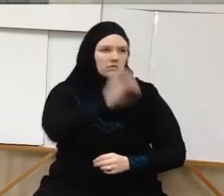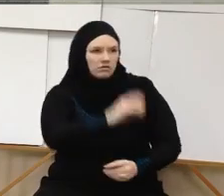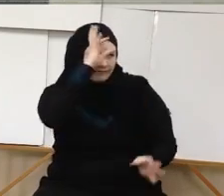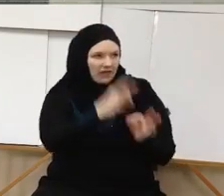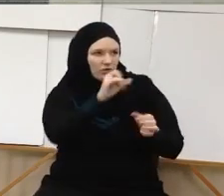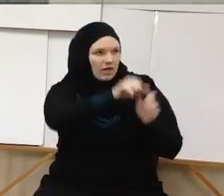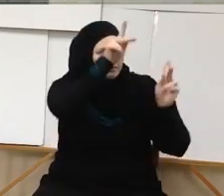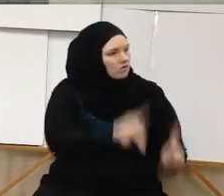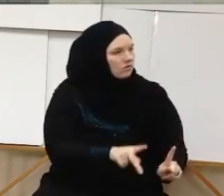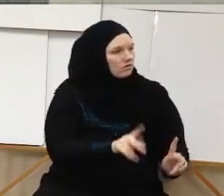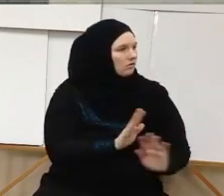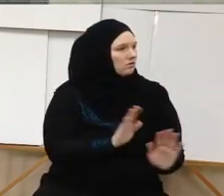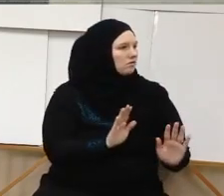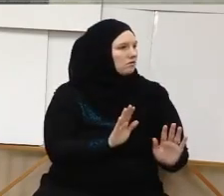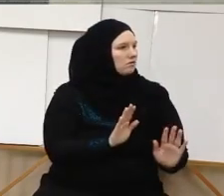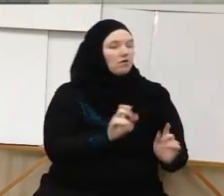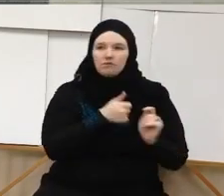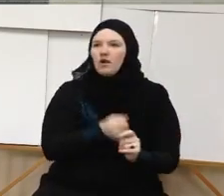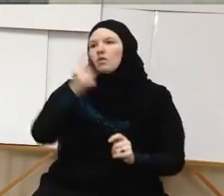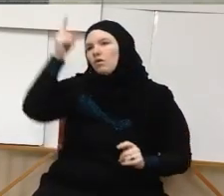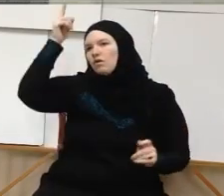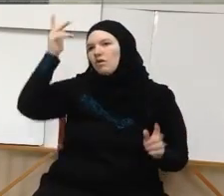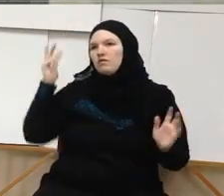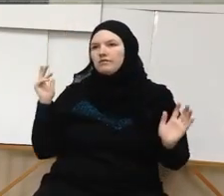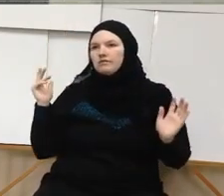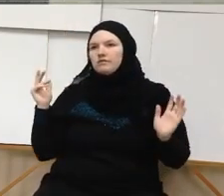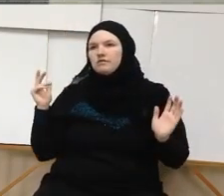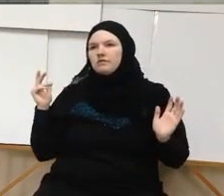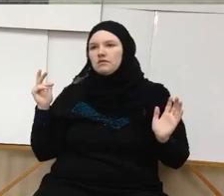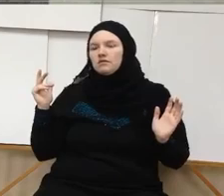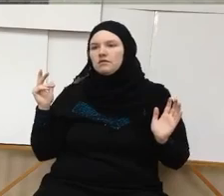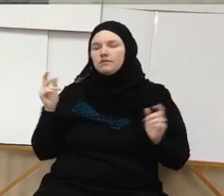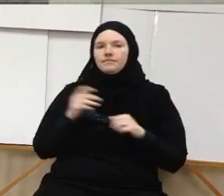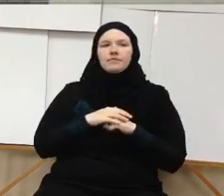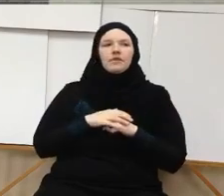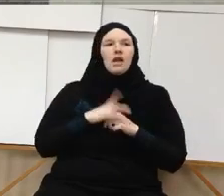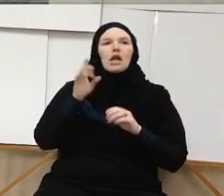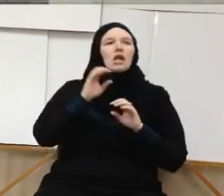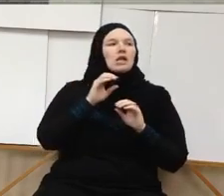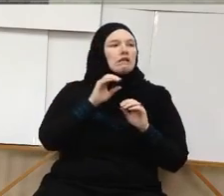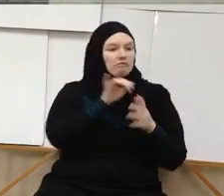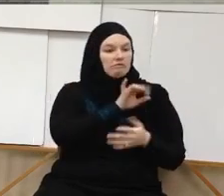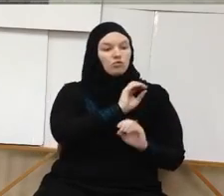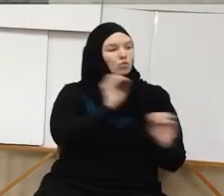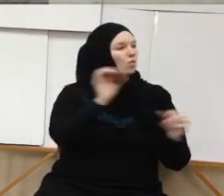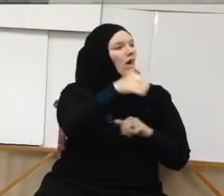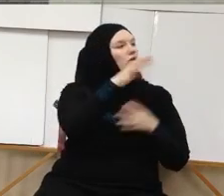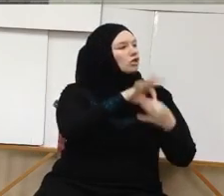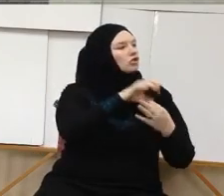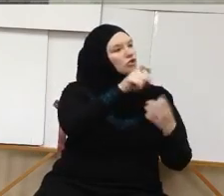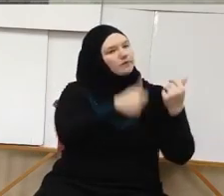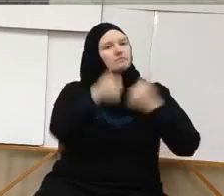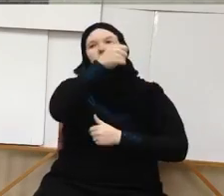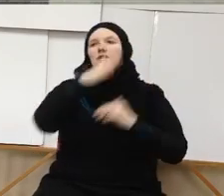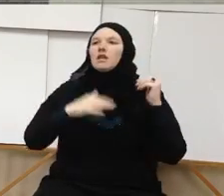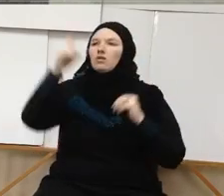No authority should ever circumvent the authority of Allah or run between you and Allah subhanahu wa ta'ala. May